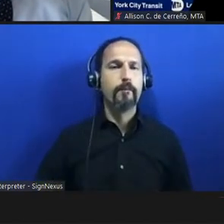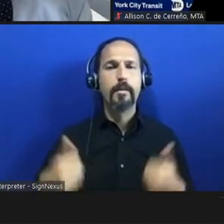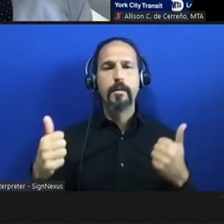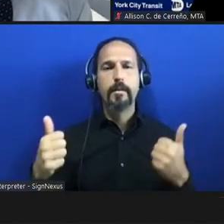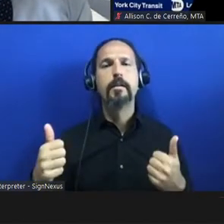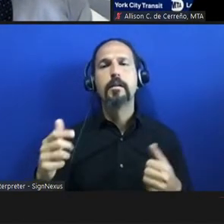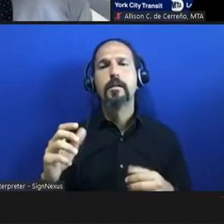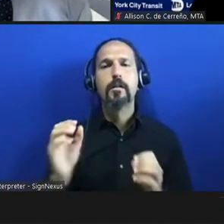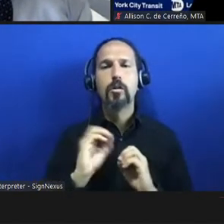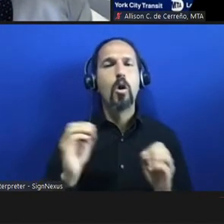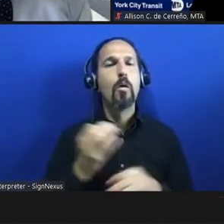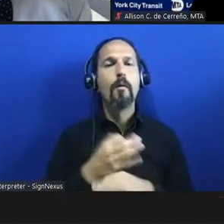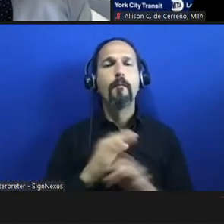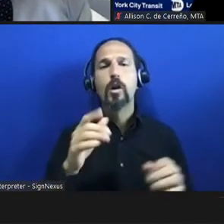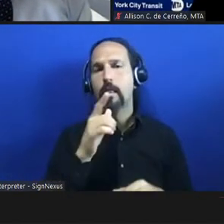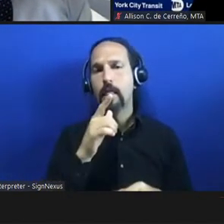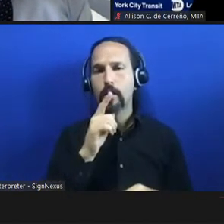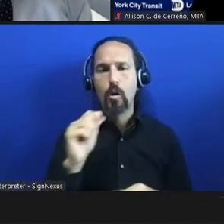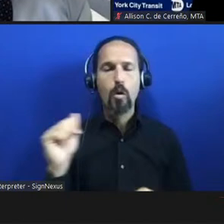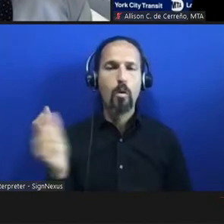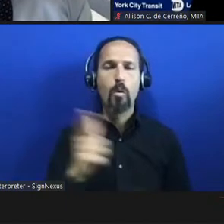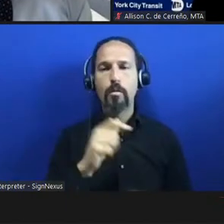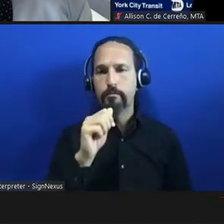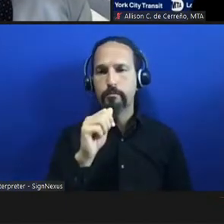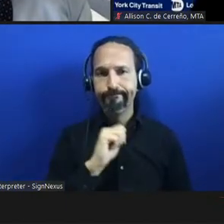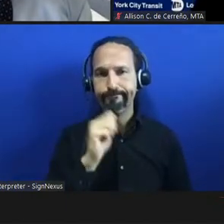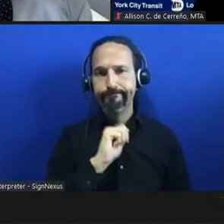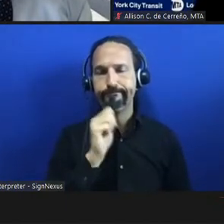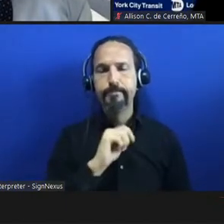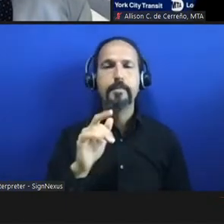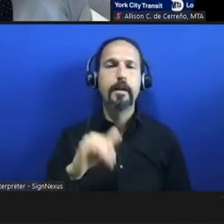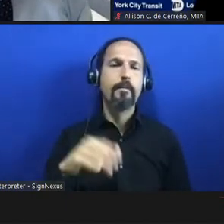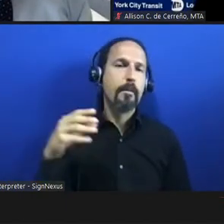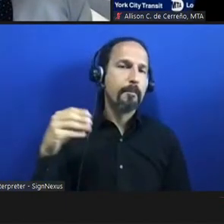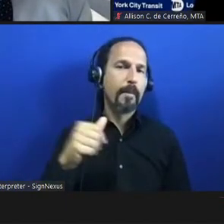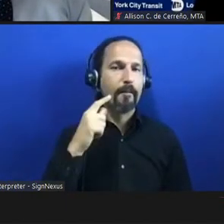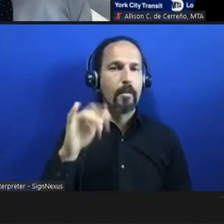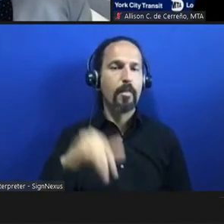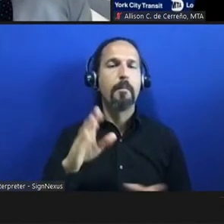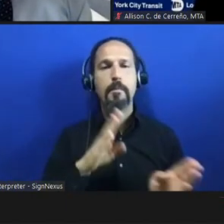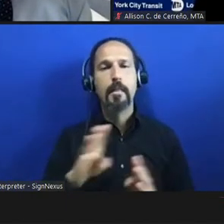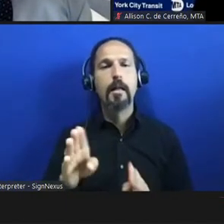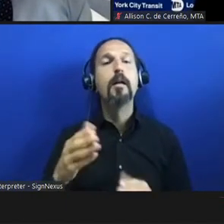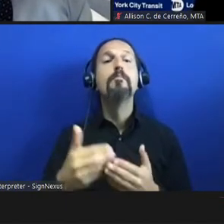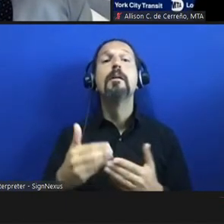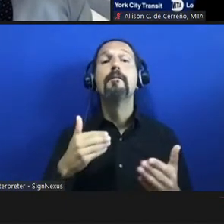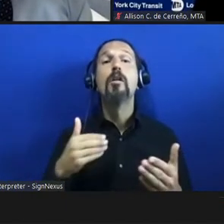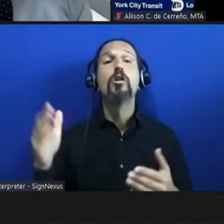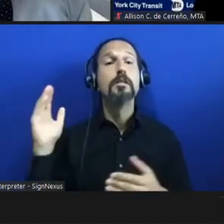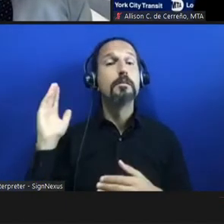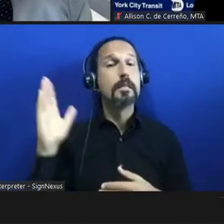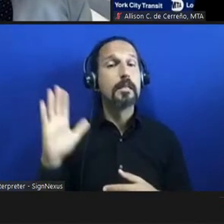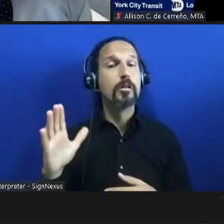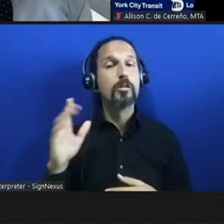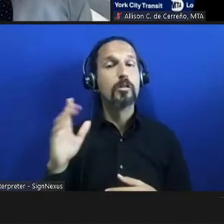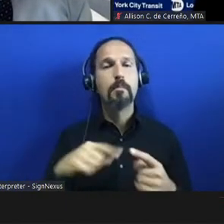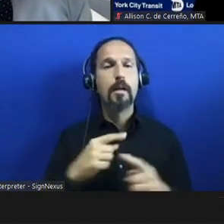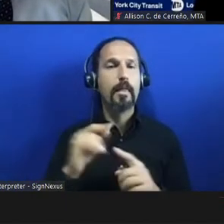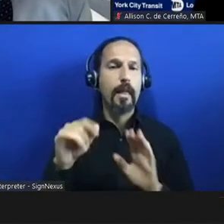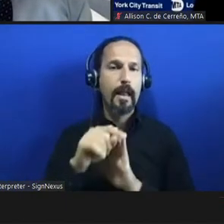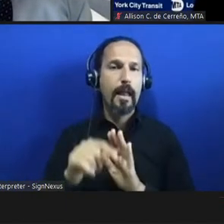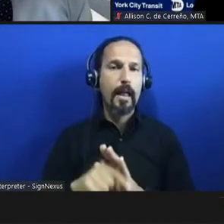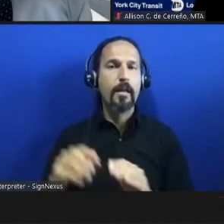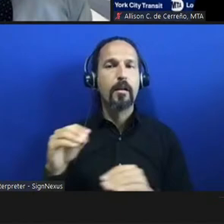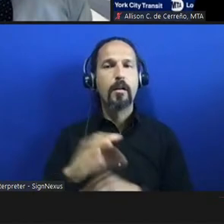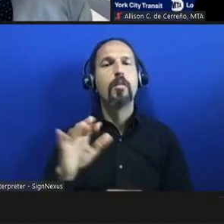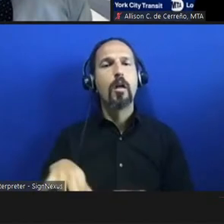there are no free lunches and everyone will bear the cost of this plan one way or another prior speakers have commented on the plan's potential negative impacts on